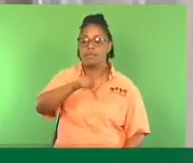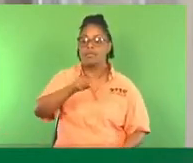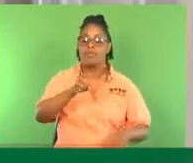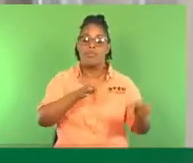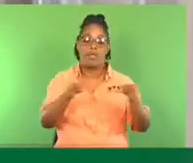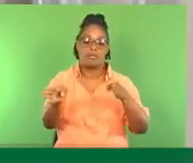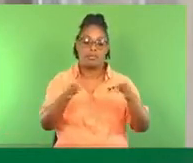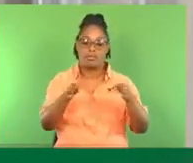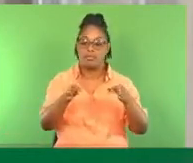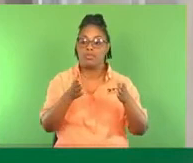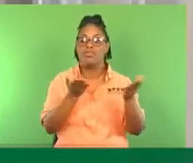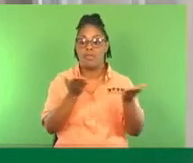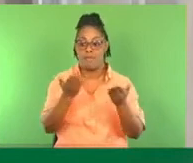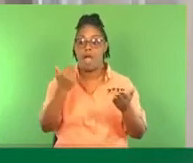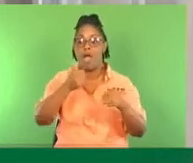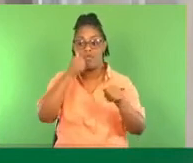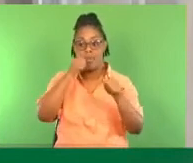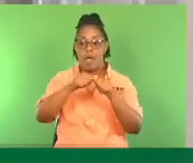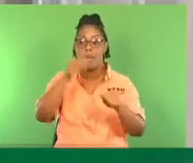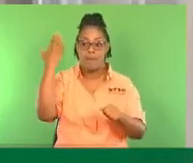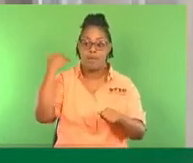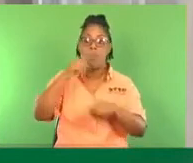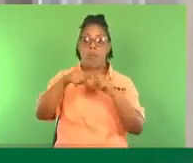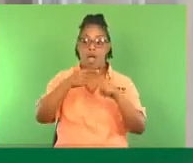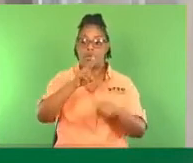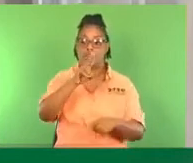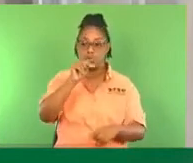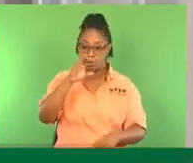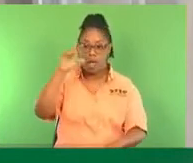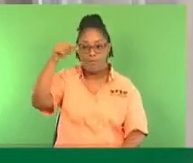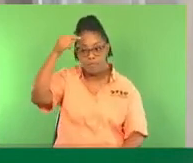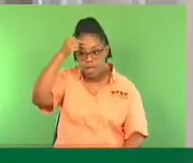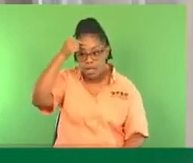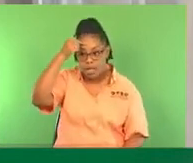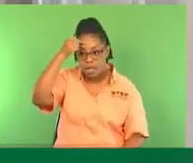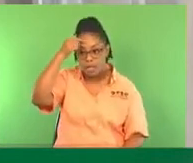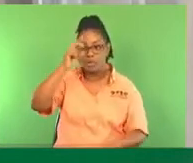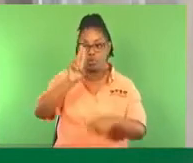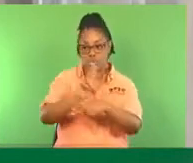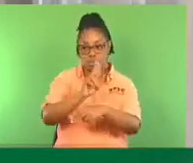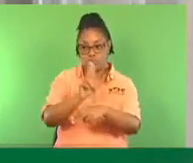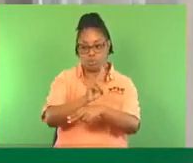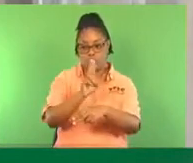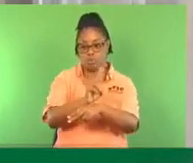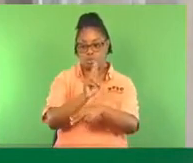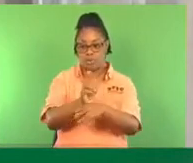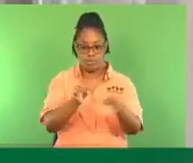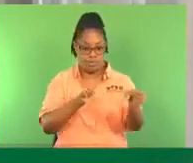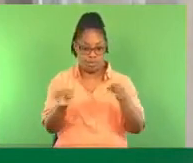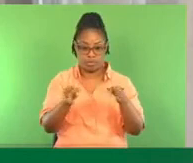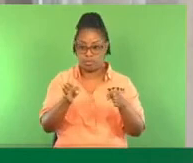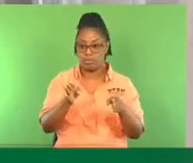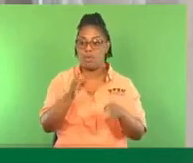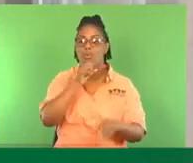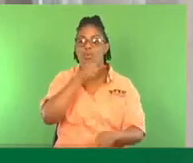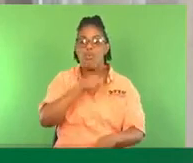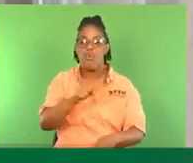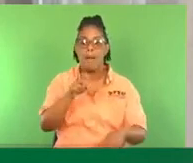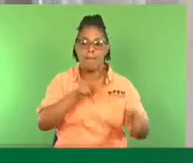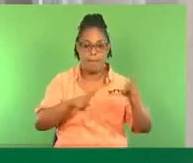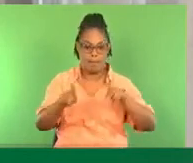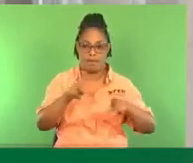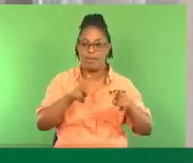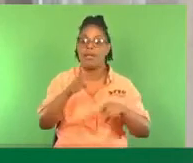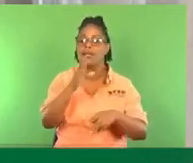Partnership government with the Ministry of the People, there was the use of the Eldamo buses for the elderly and even persons with special